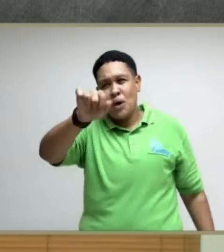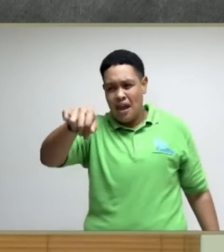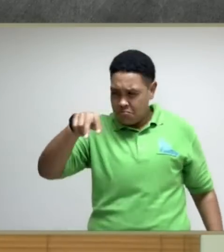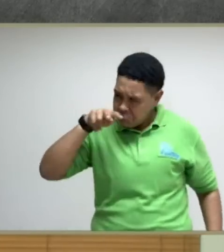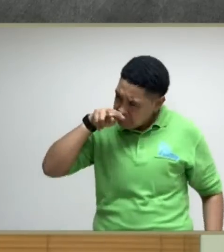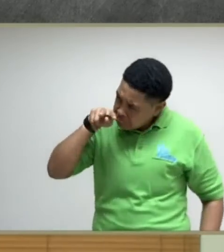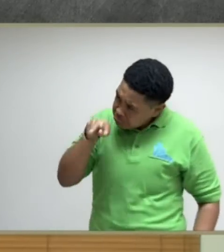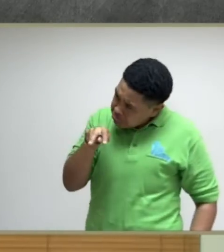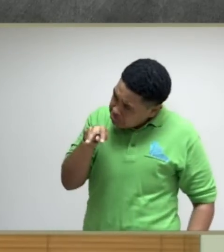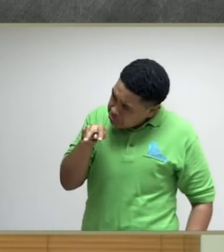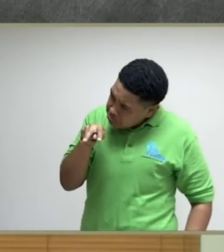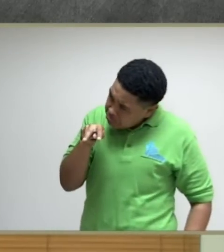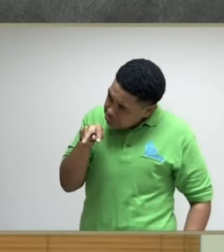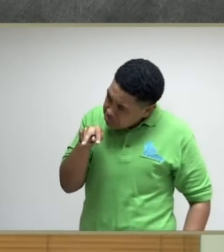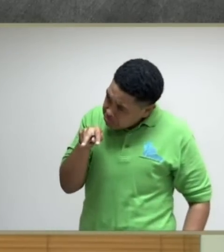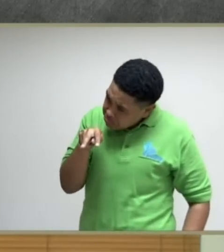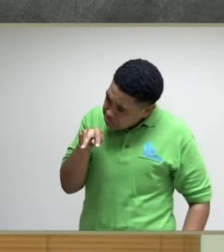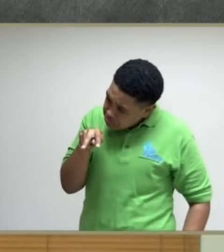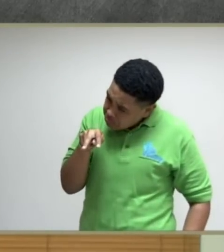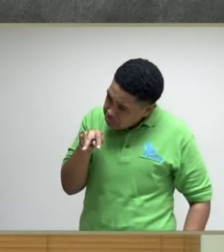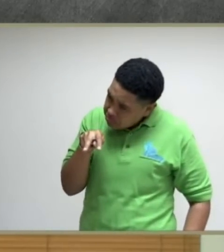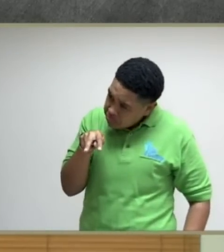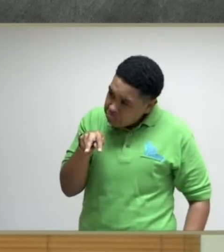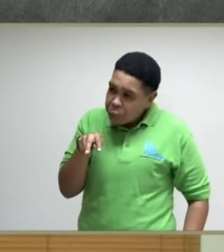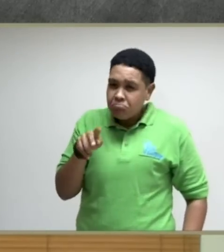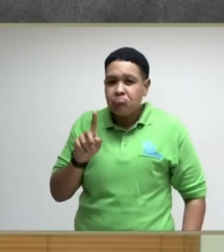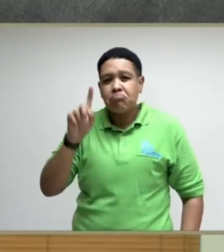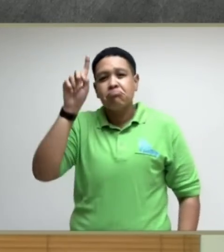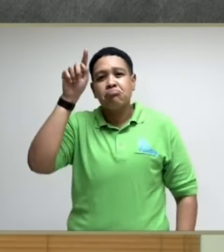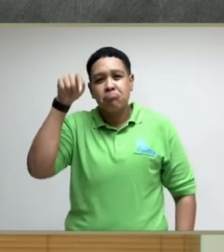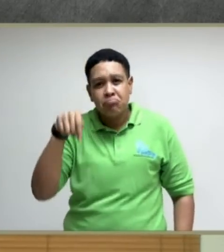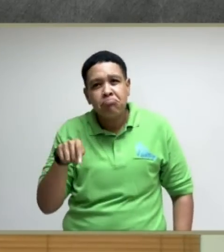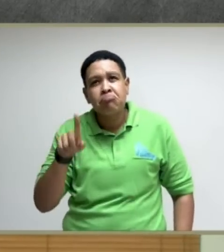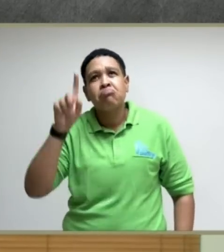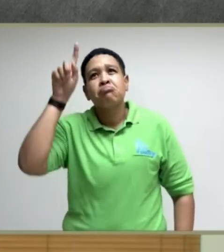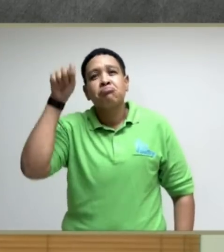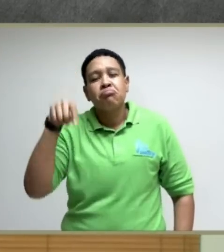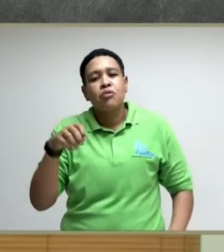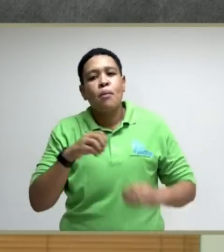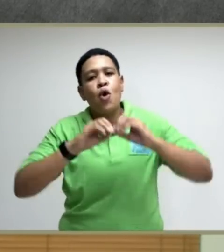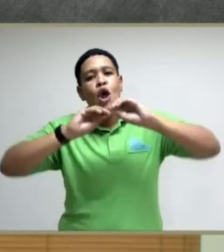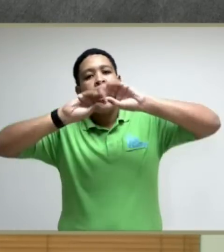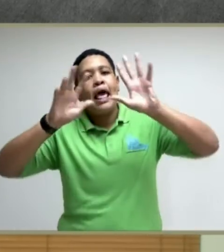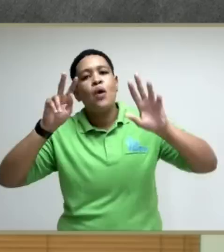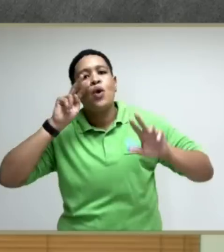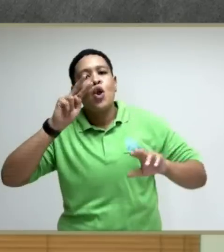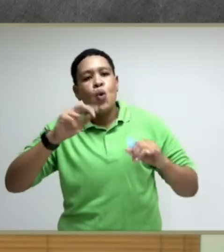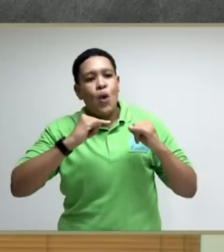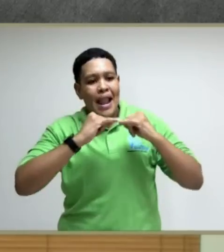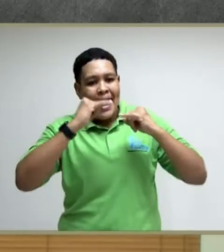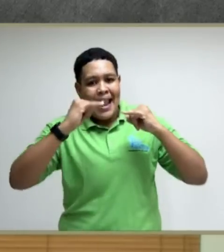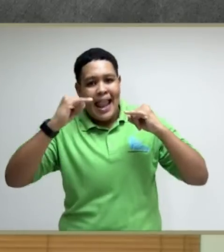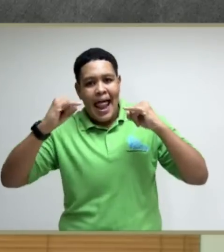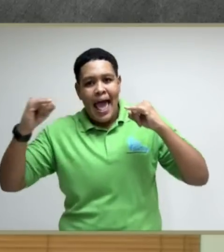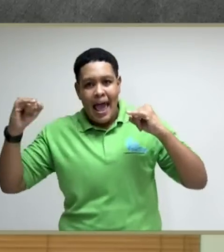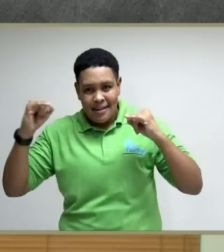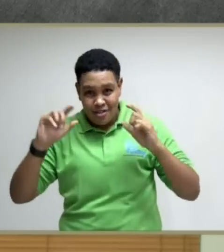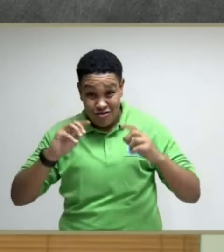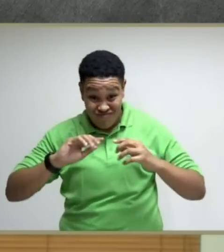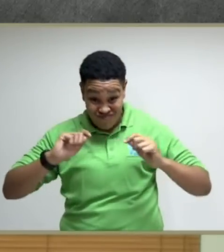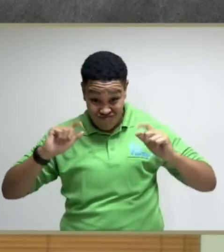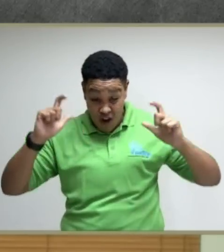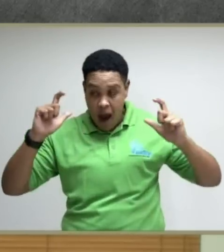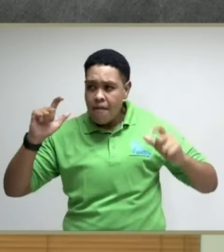see you can see the rise and the fall more clearly when you look at the line graph. And in